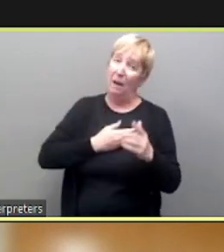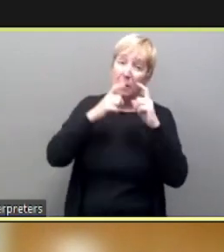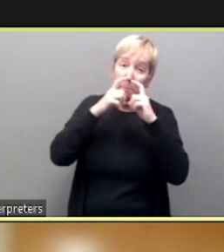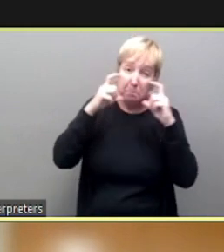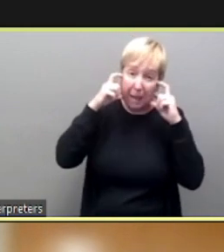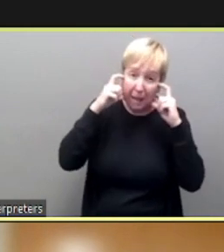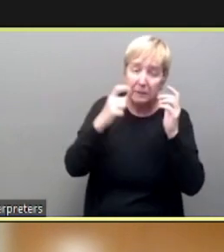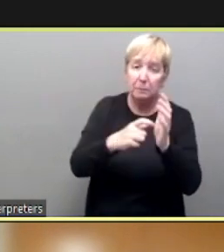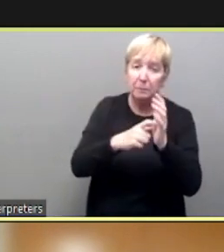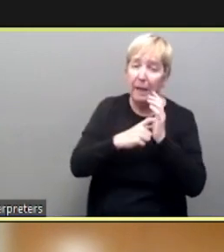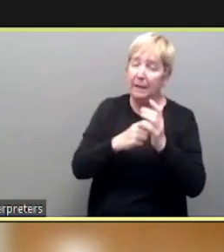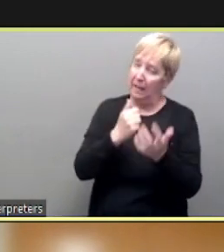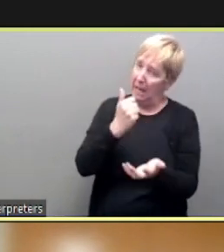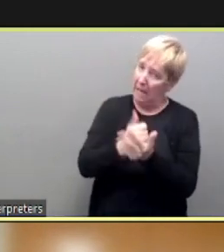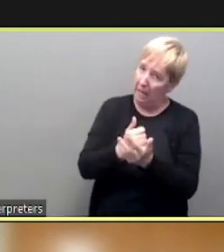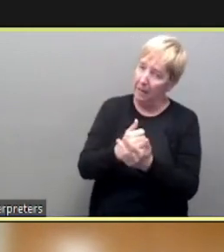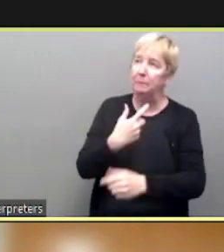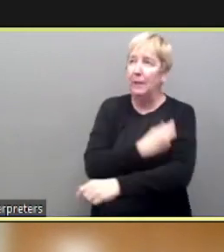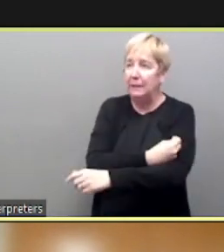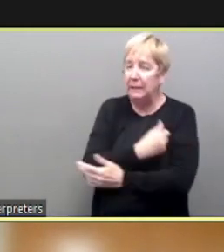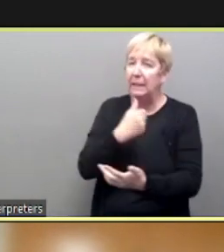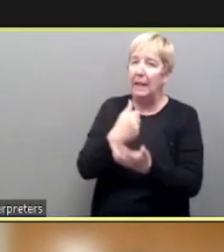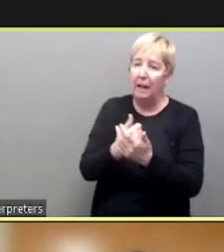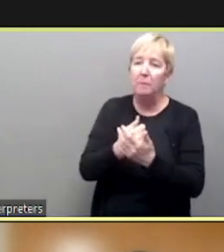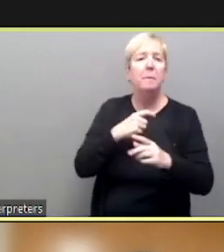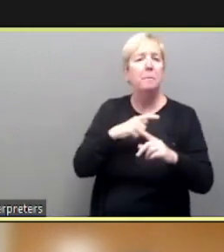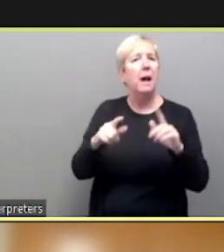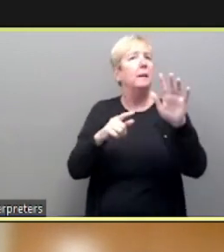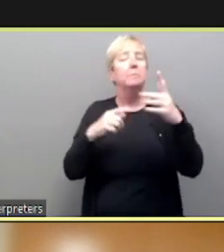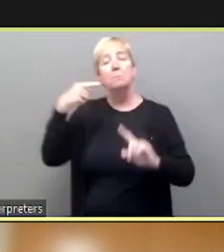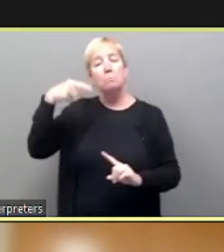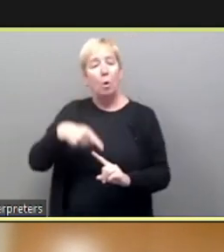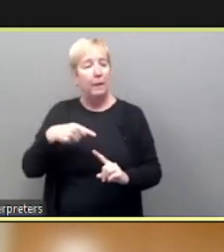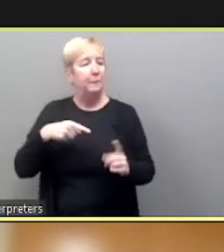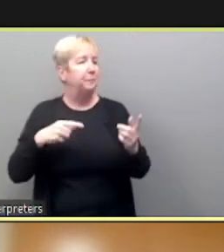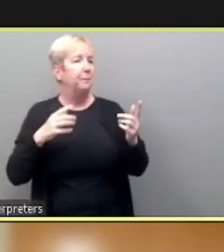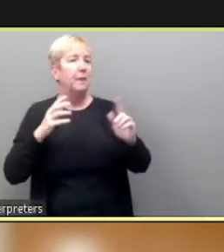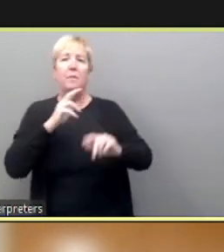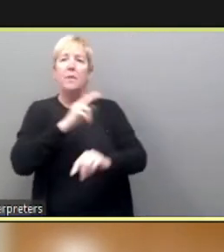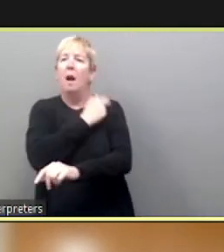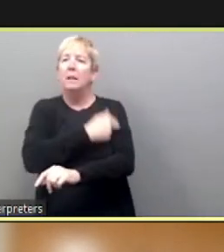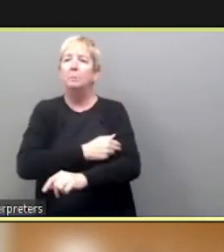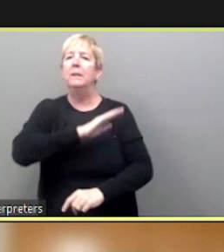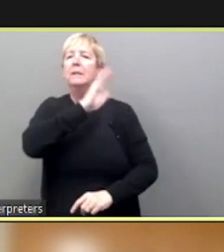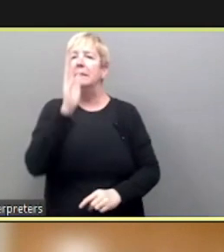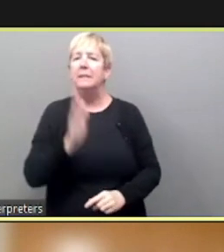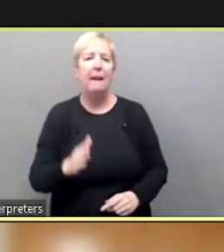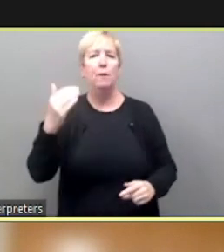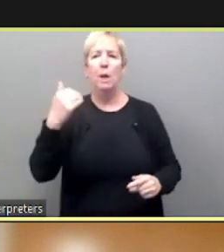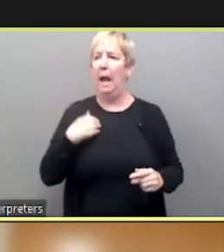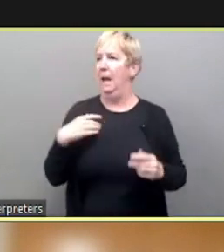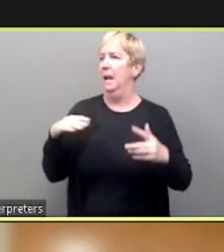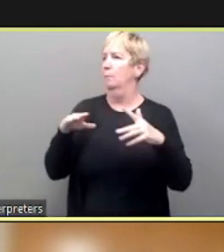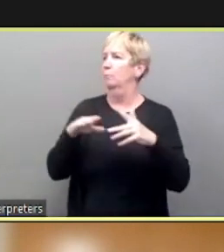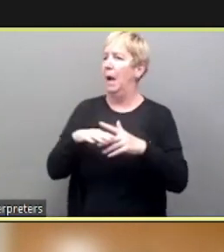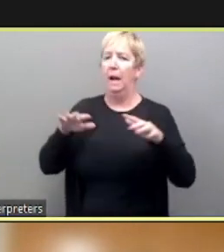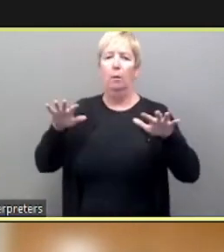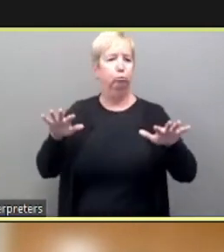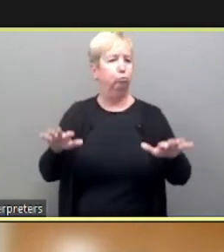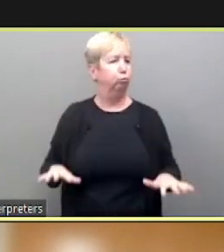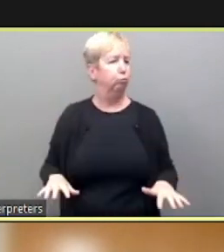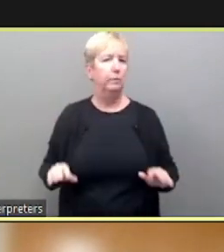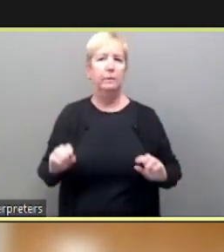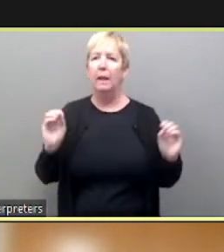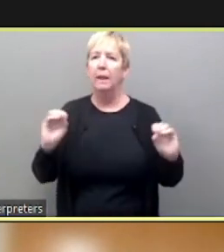vaccines, most hospitals never saw a reprieve from the prior surges, and many patients are coming